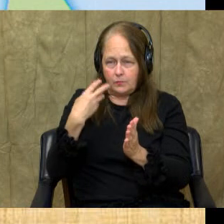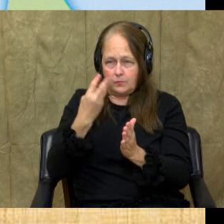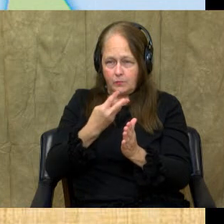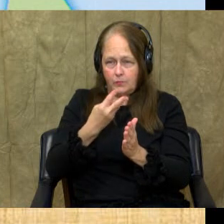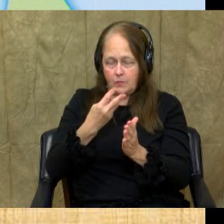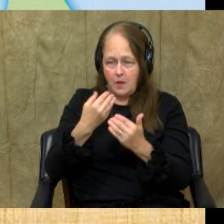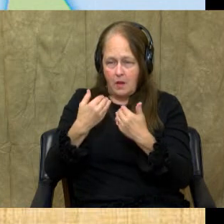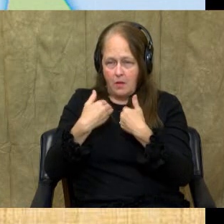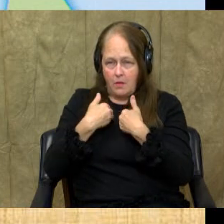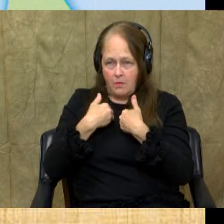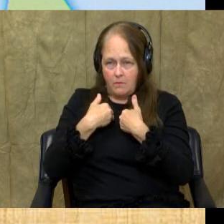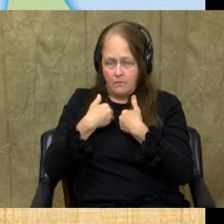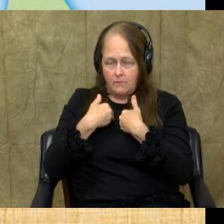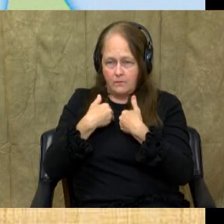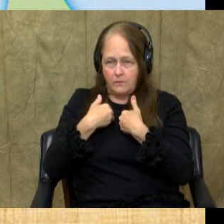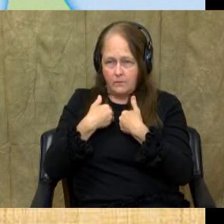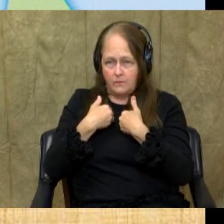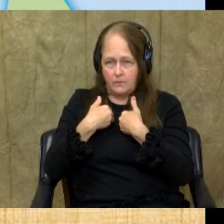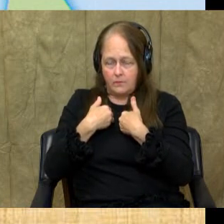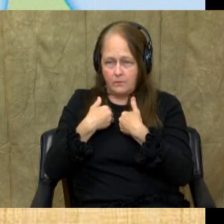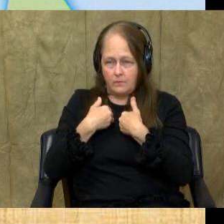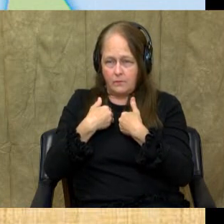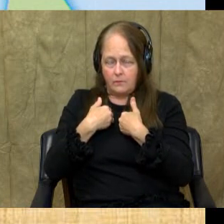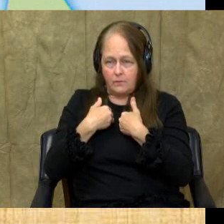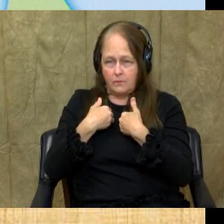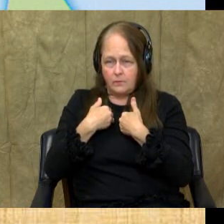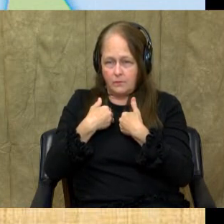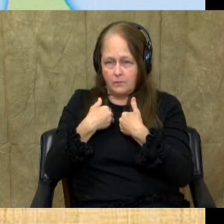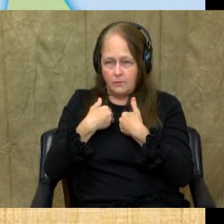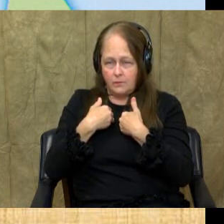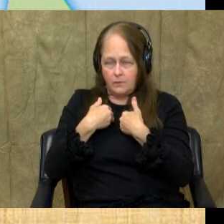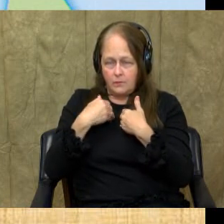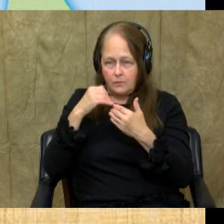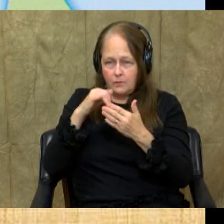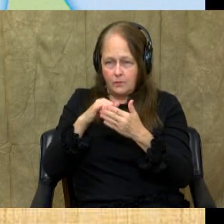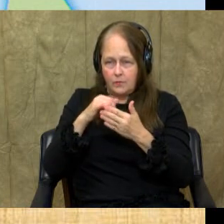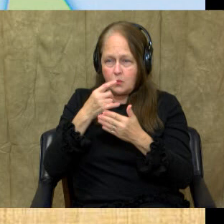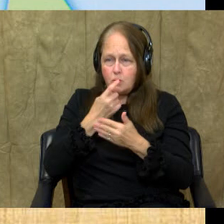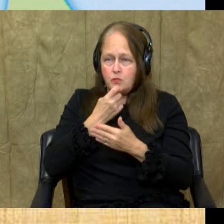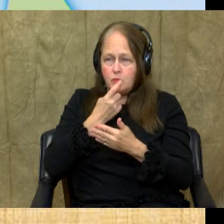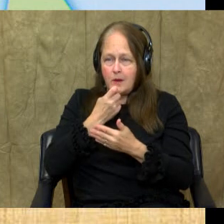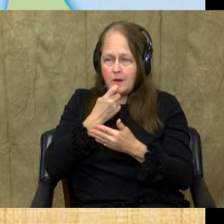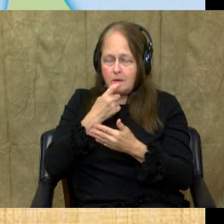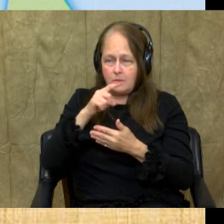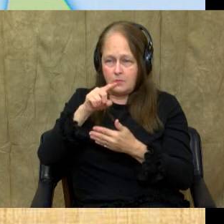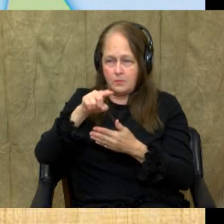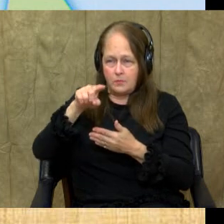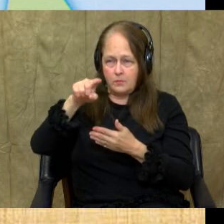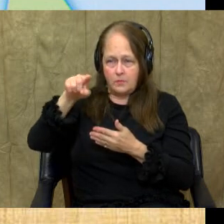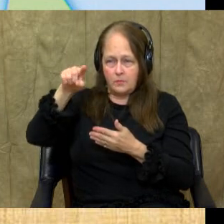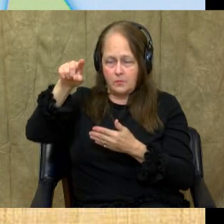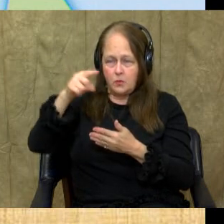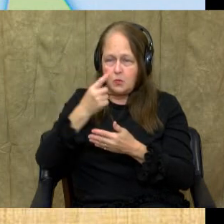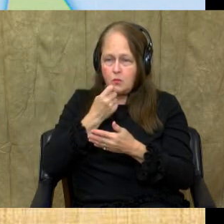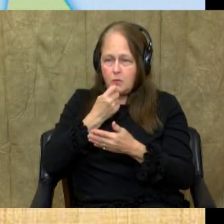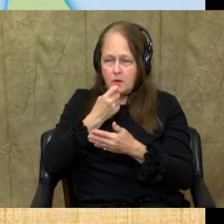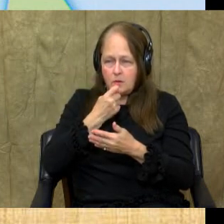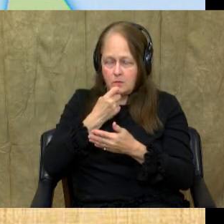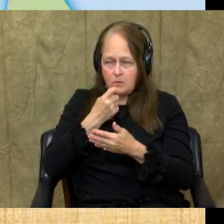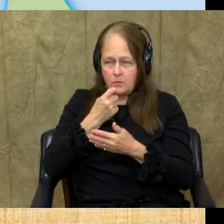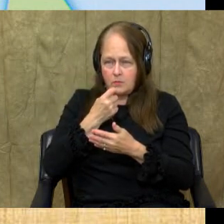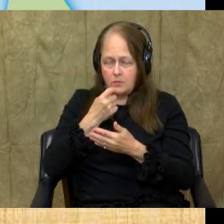is in the pink, compared his administration to Camelot, which is a mythical world ruled by King Arthur where